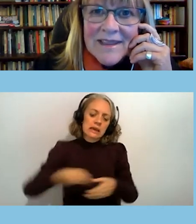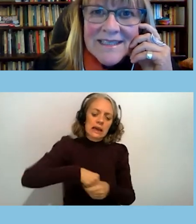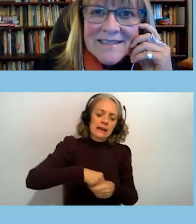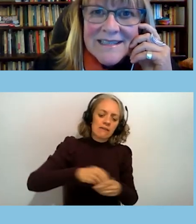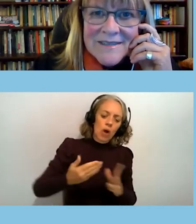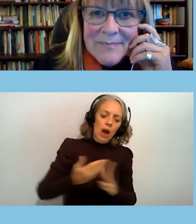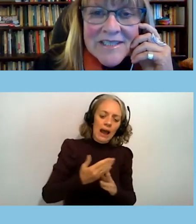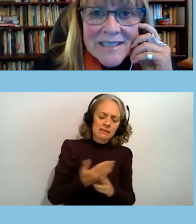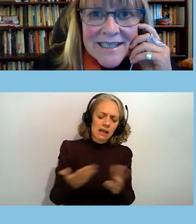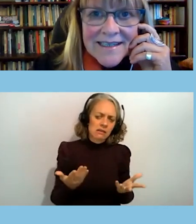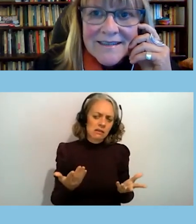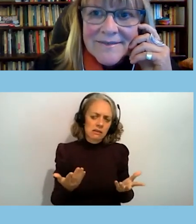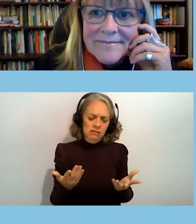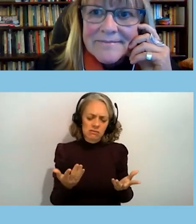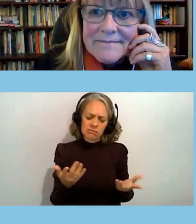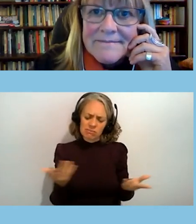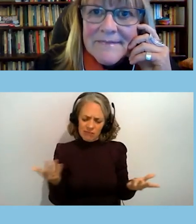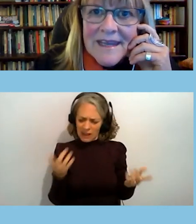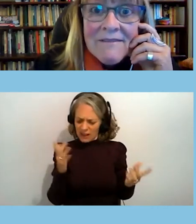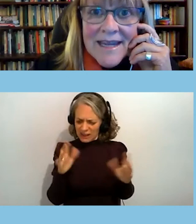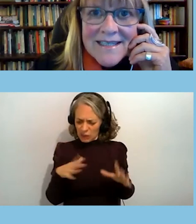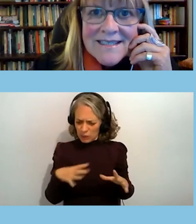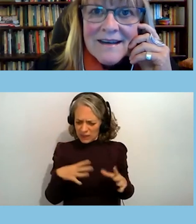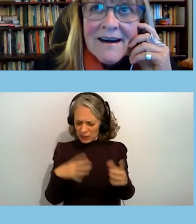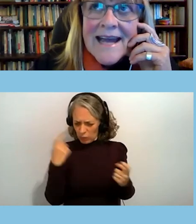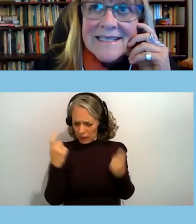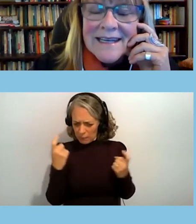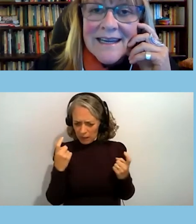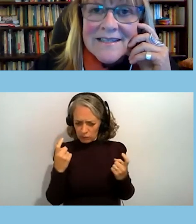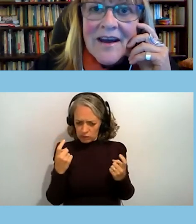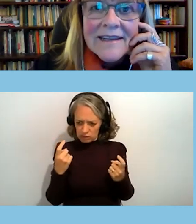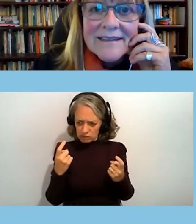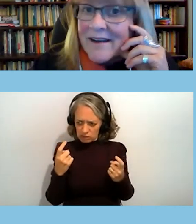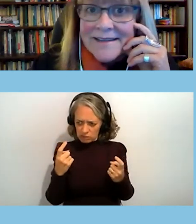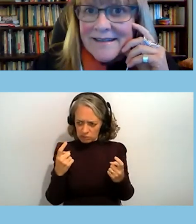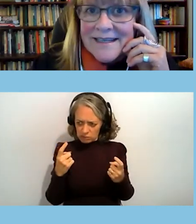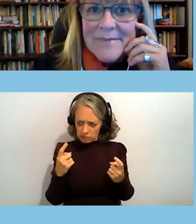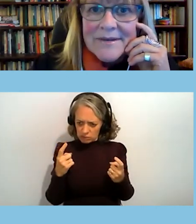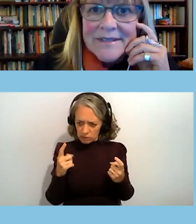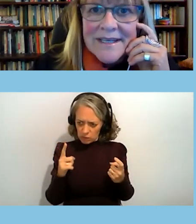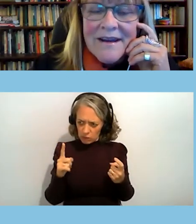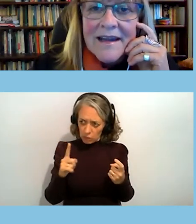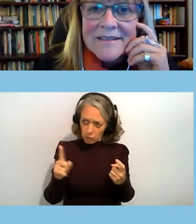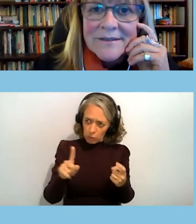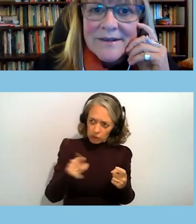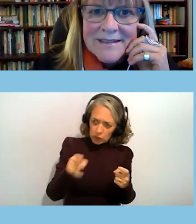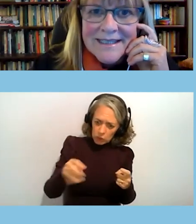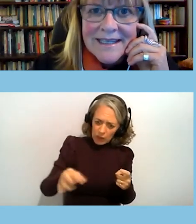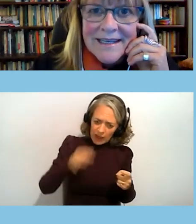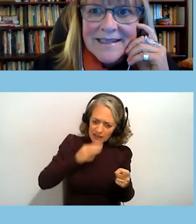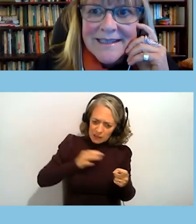thinking about what these budgeting events are asking us not to think about and not